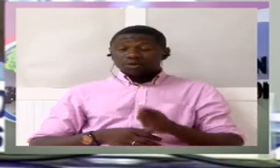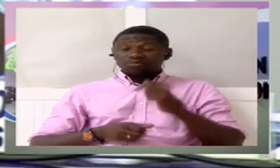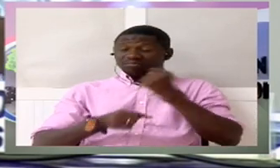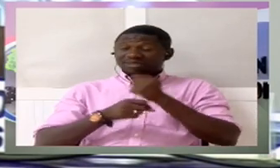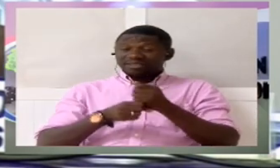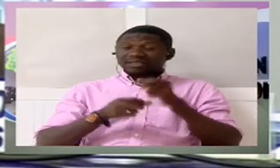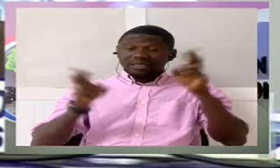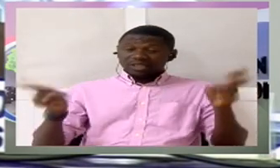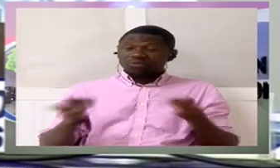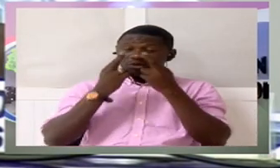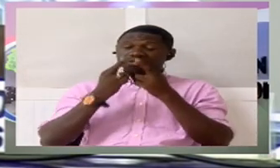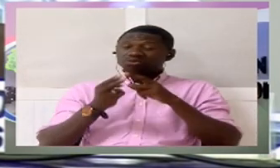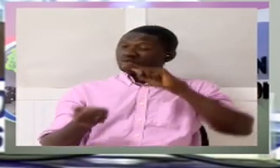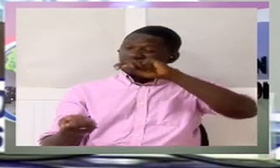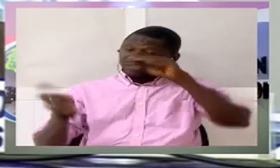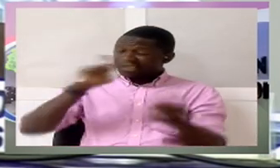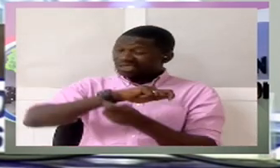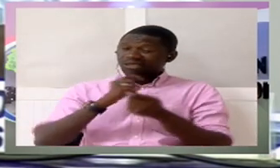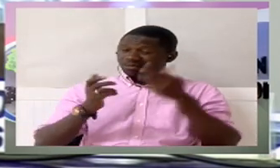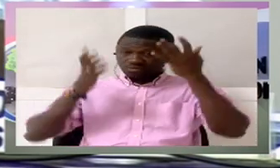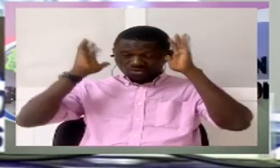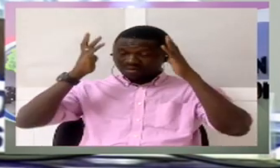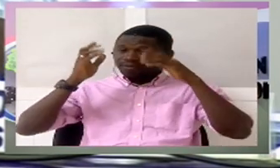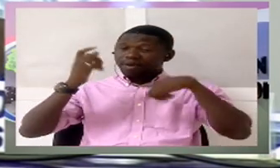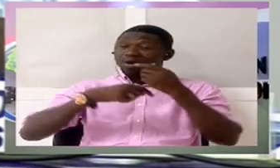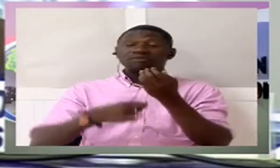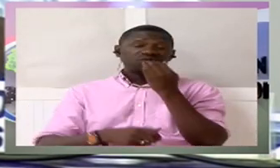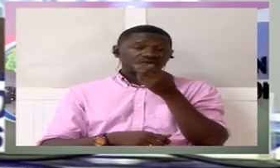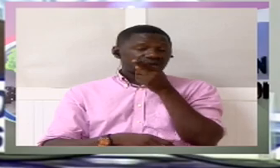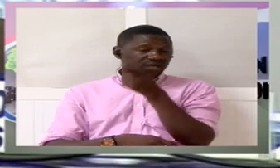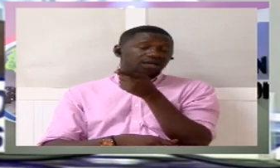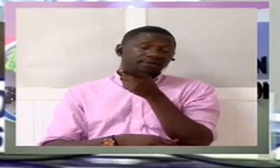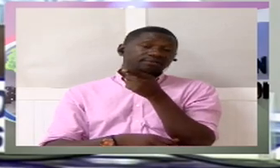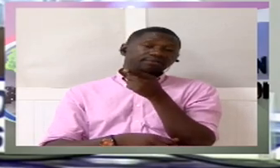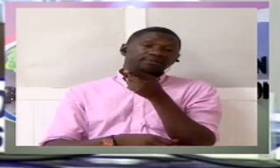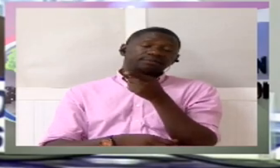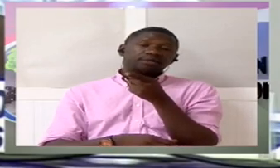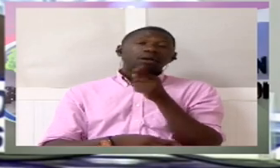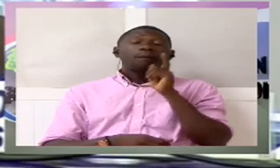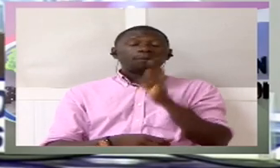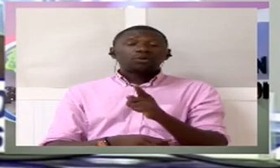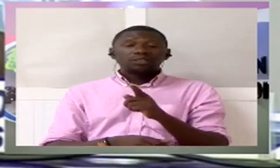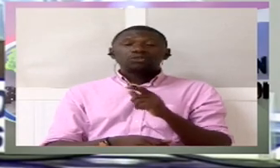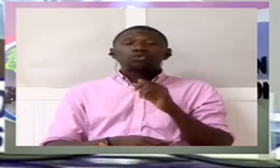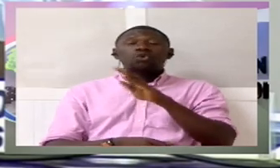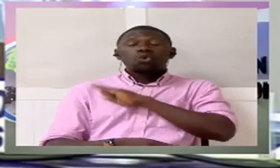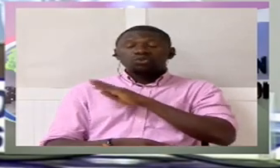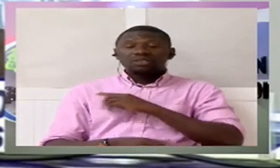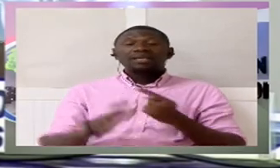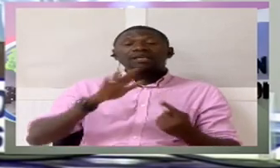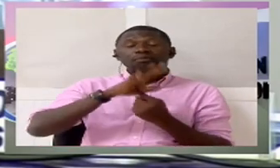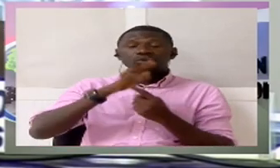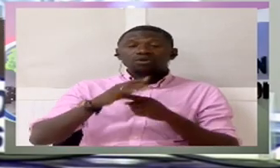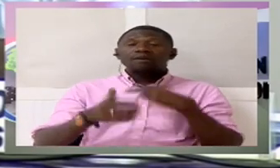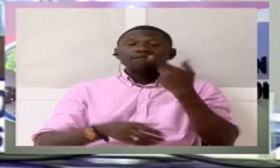solve that problem, commission be ferol ni silolu tala le pour ka kole ya ko faling. But it is also important for